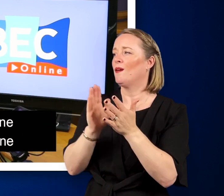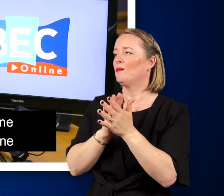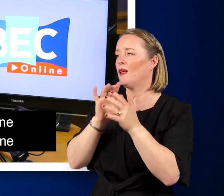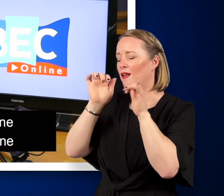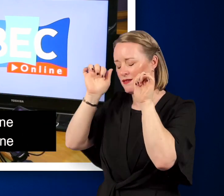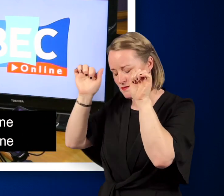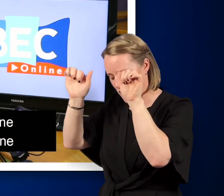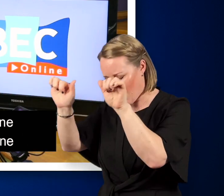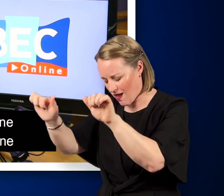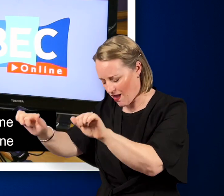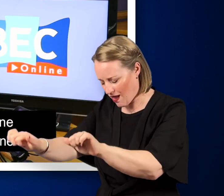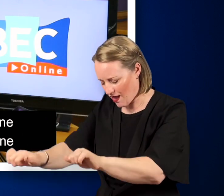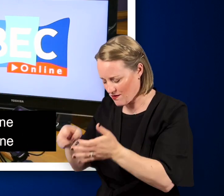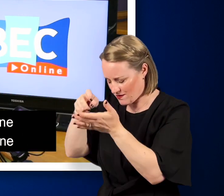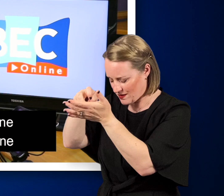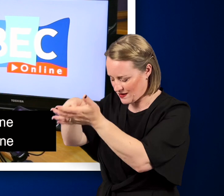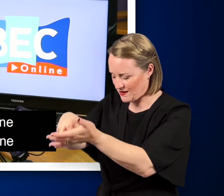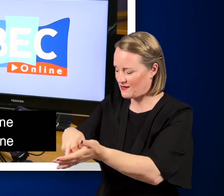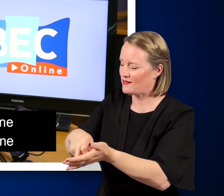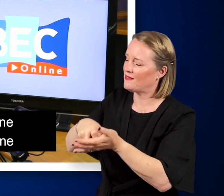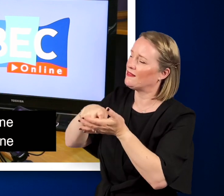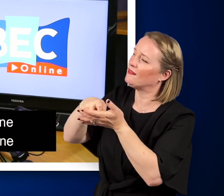throne. I gladly bow the